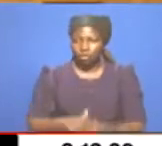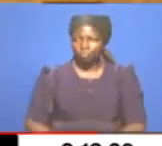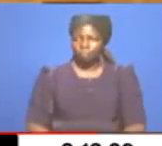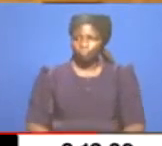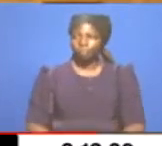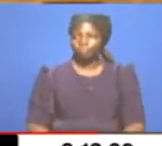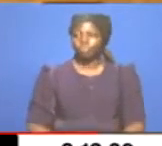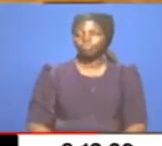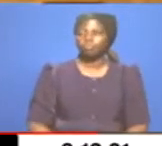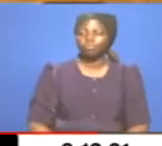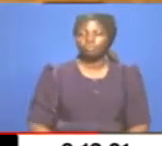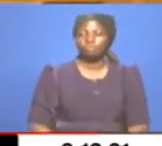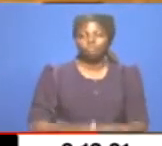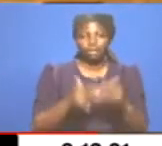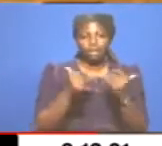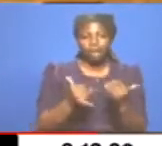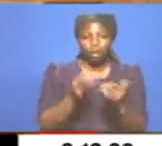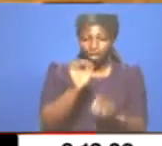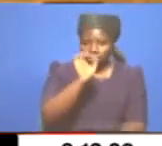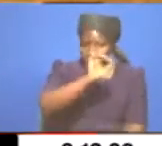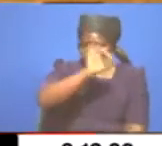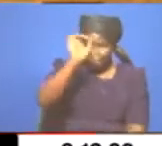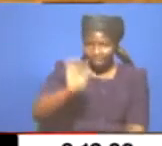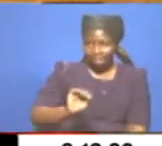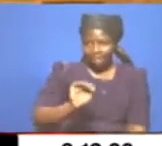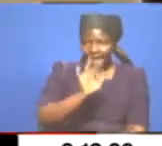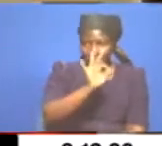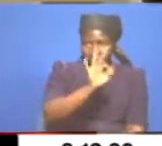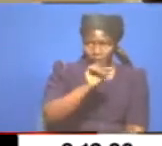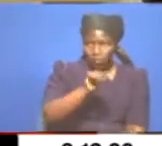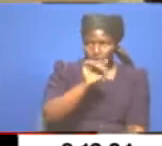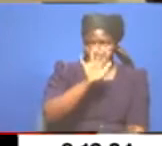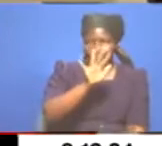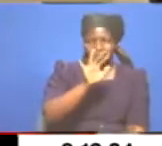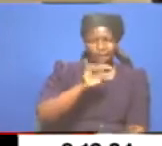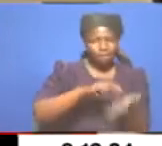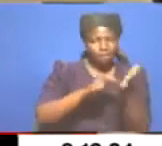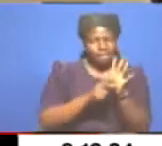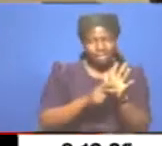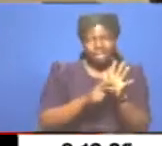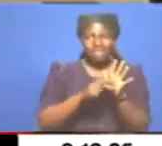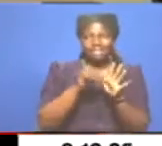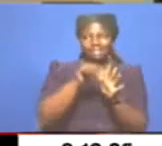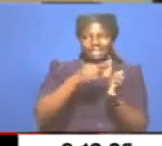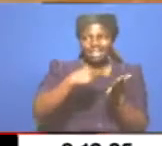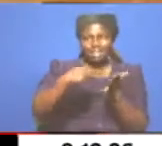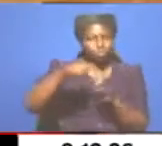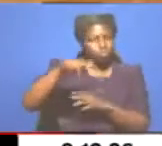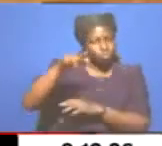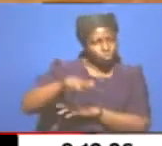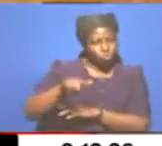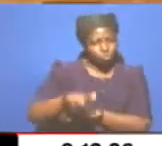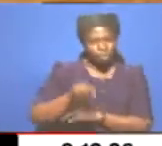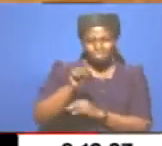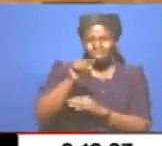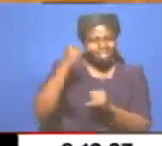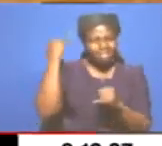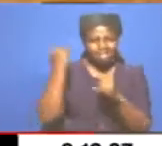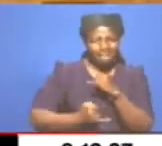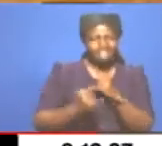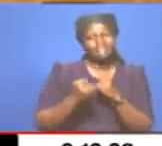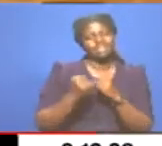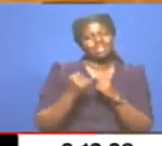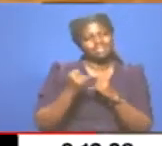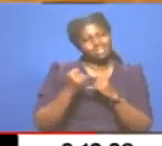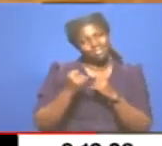156,632 voters. Ni percentage ya 3.5, kwa hivyo bado tuko chini sana. Hii zoezi ndilo la mwisho